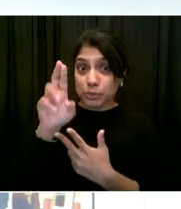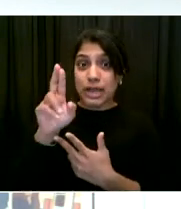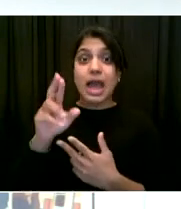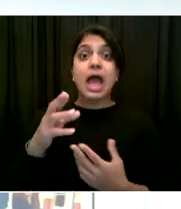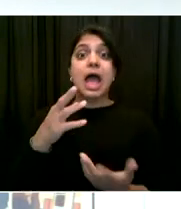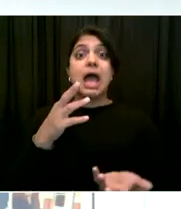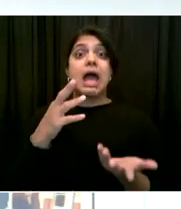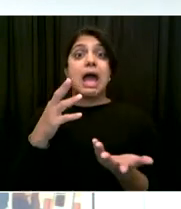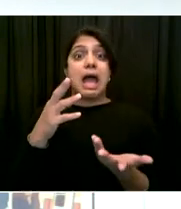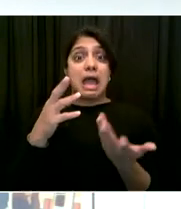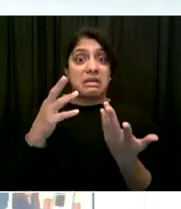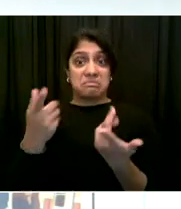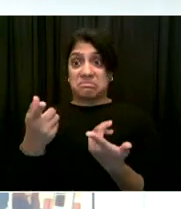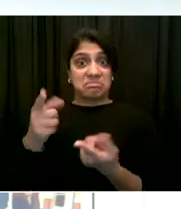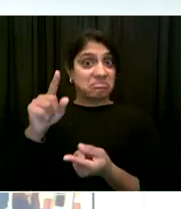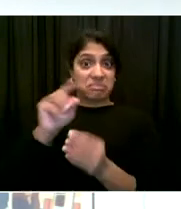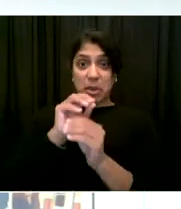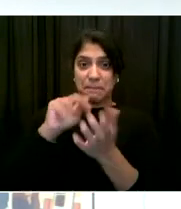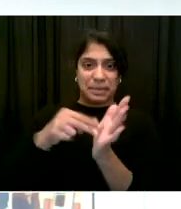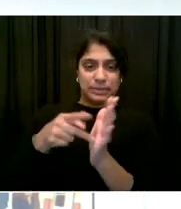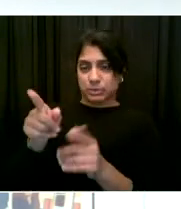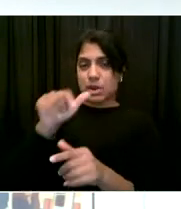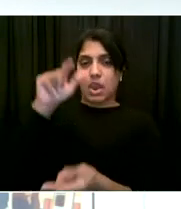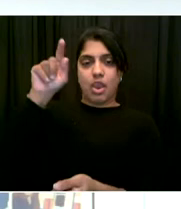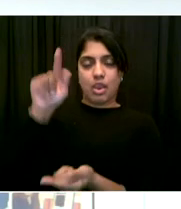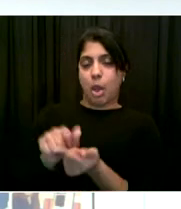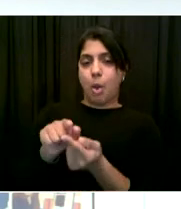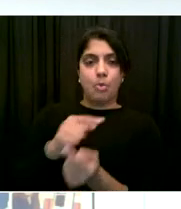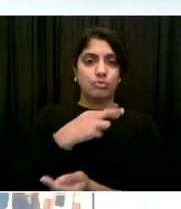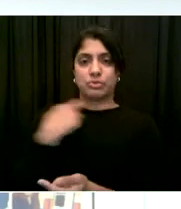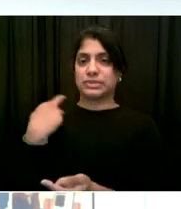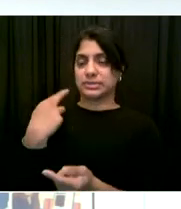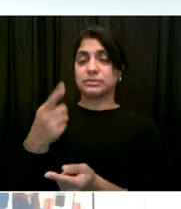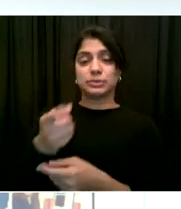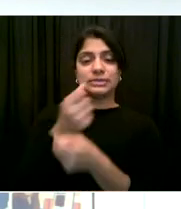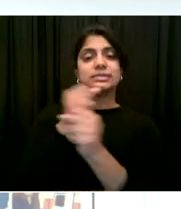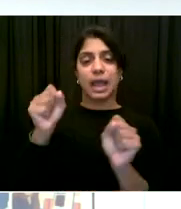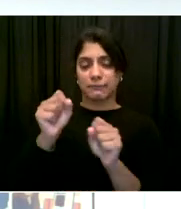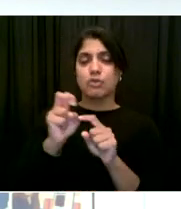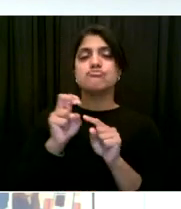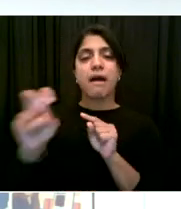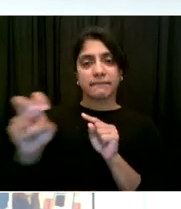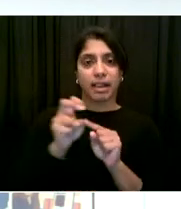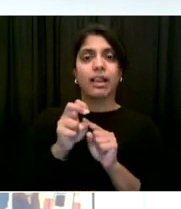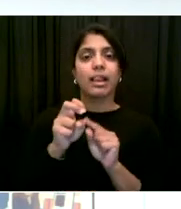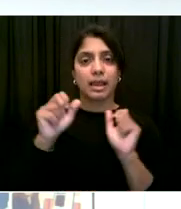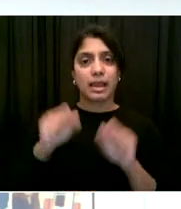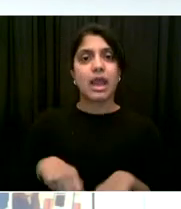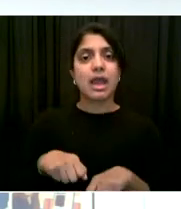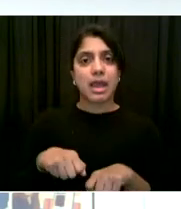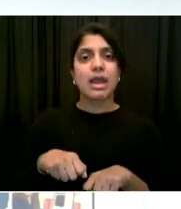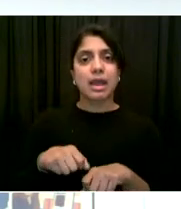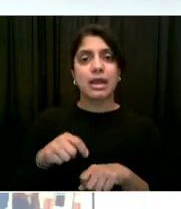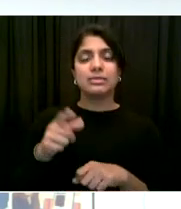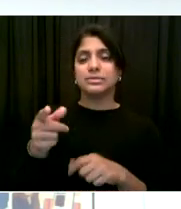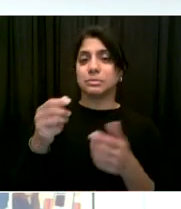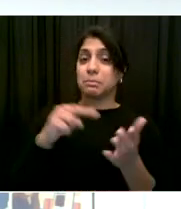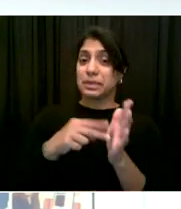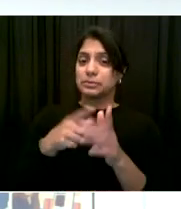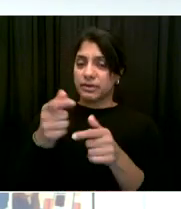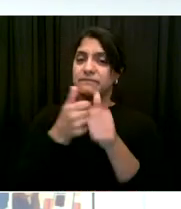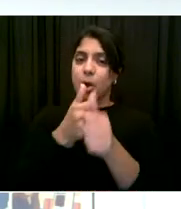then it is safe to travel if you take precautions, meaning wearing a mask at all times during your